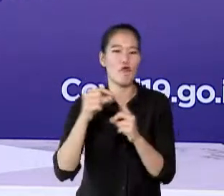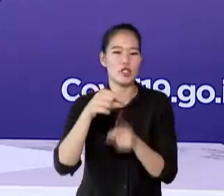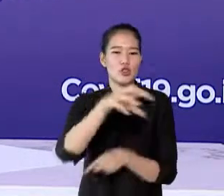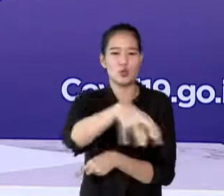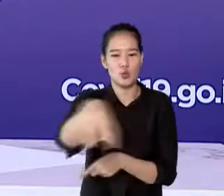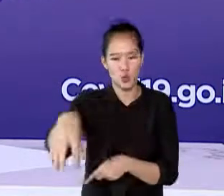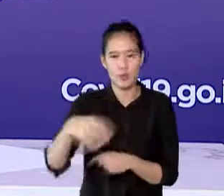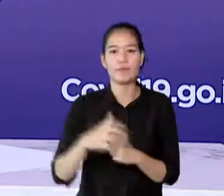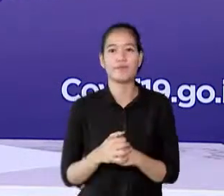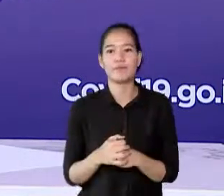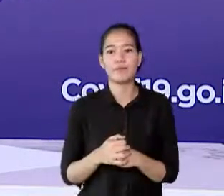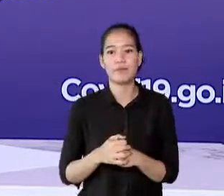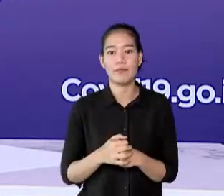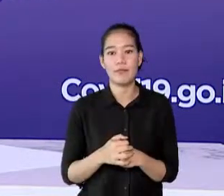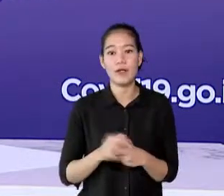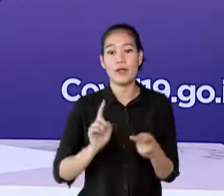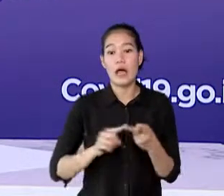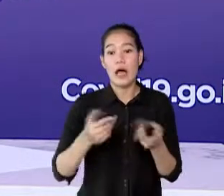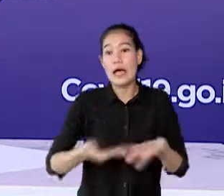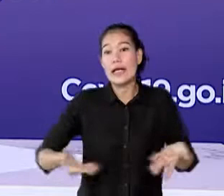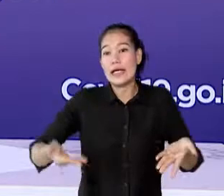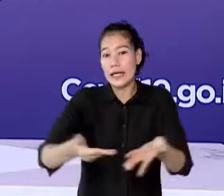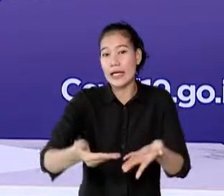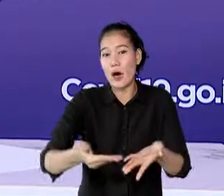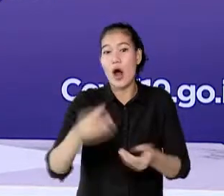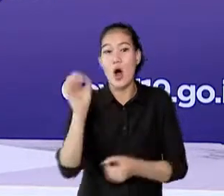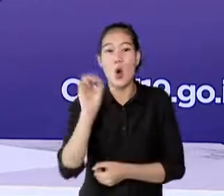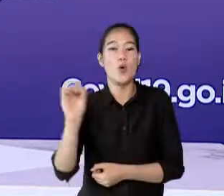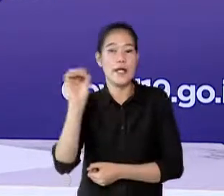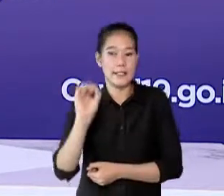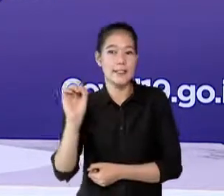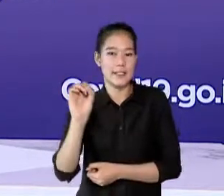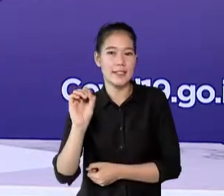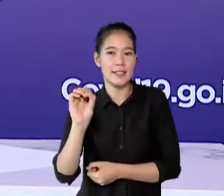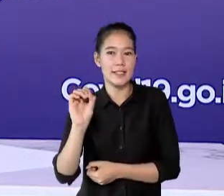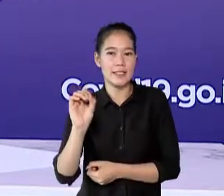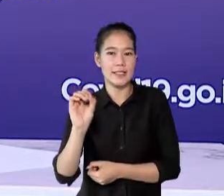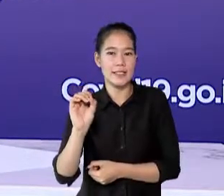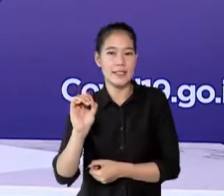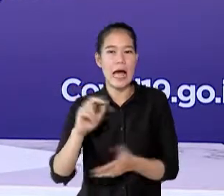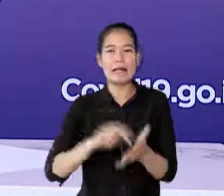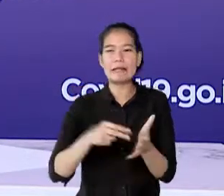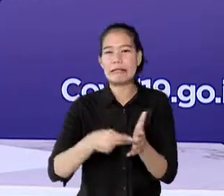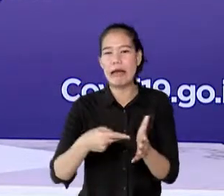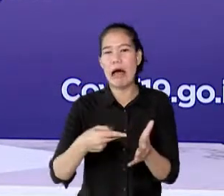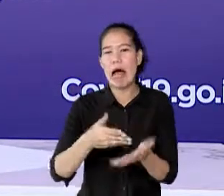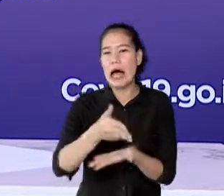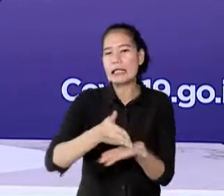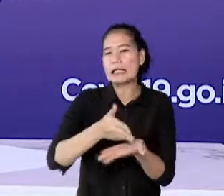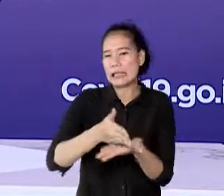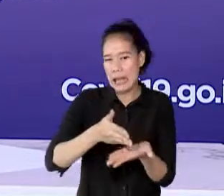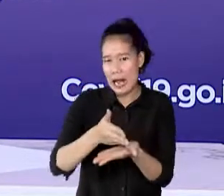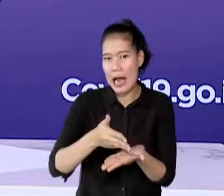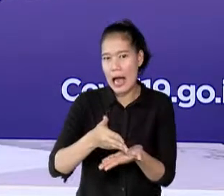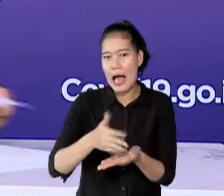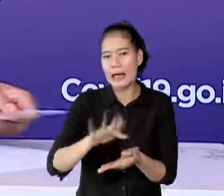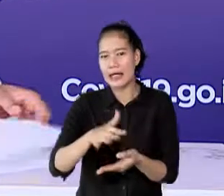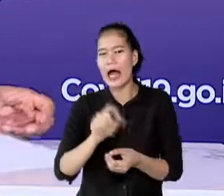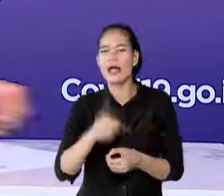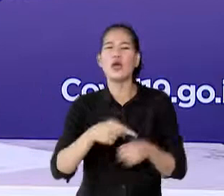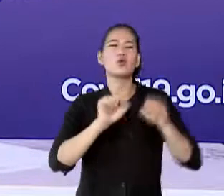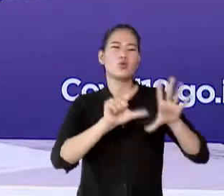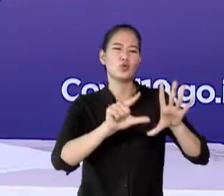an increase in the number of areas in the orange or moderate risk zone by 27